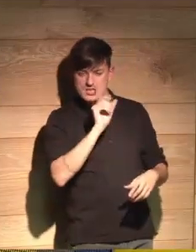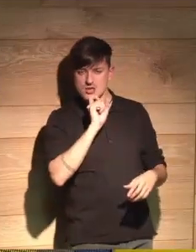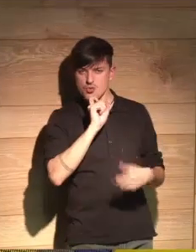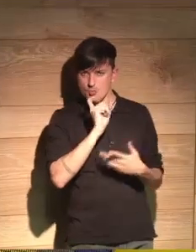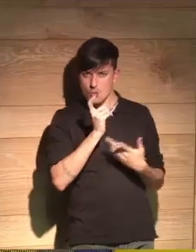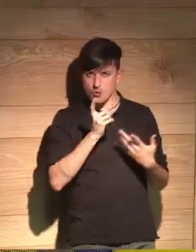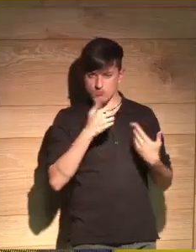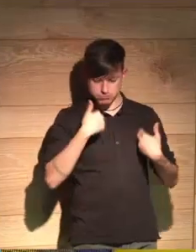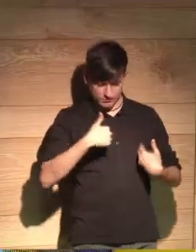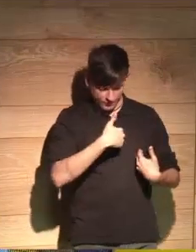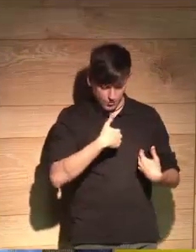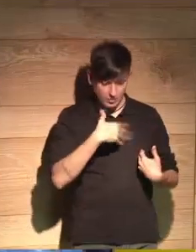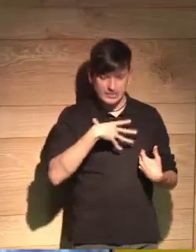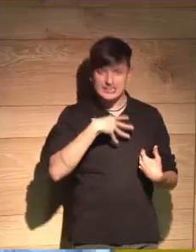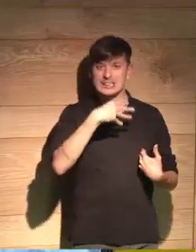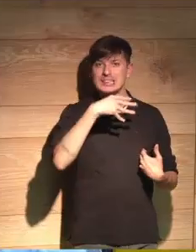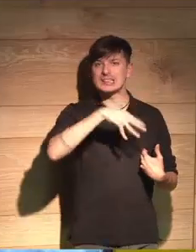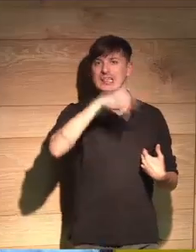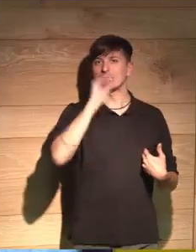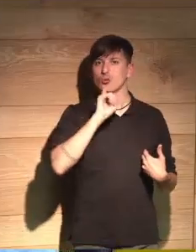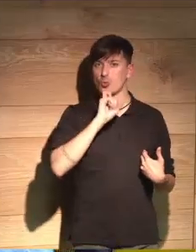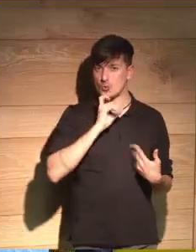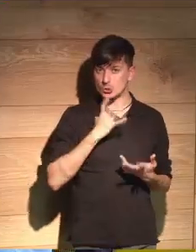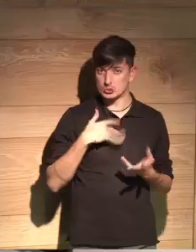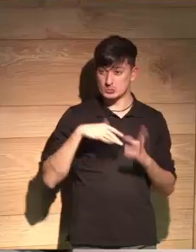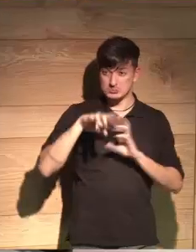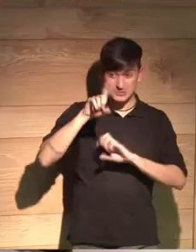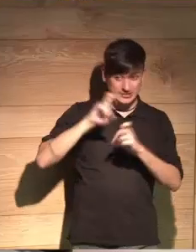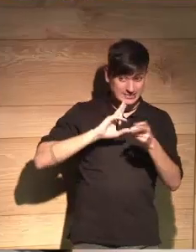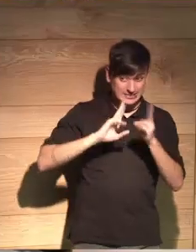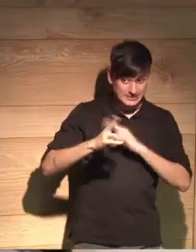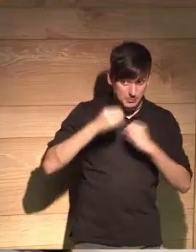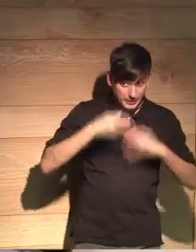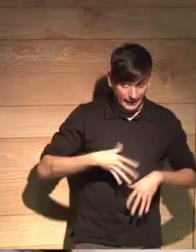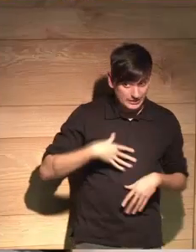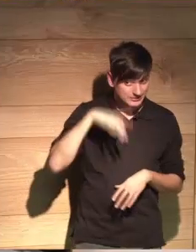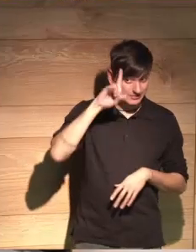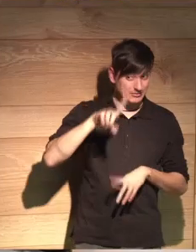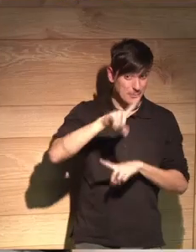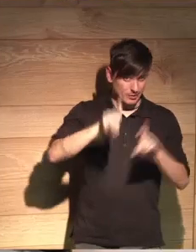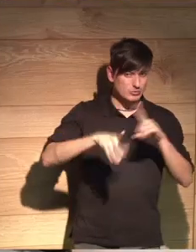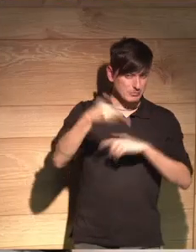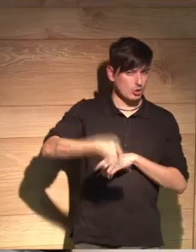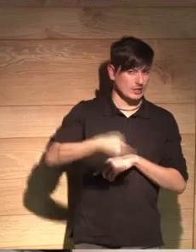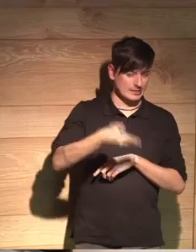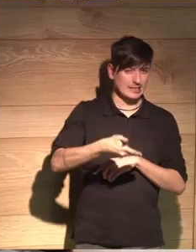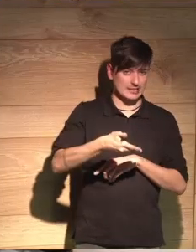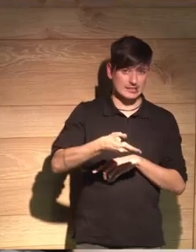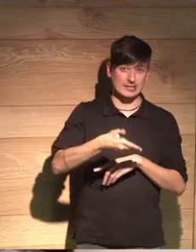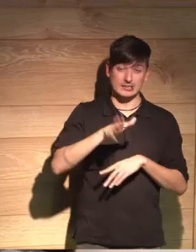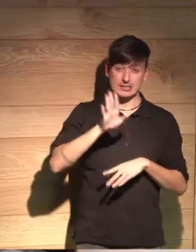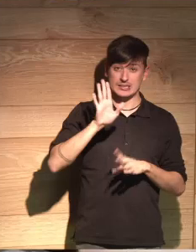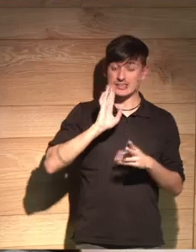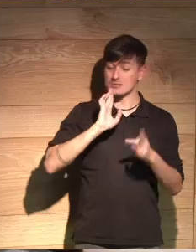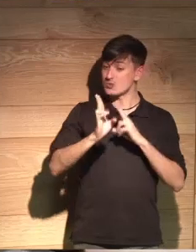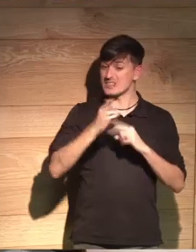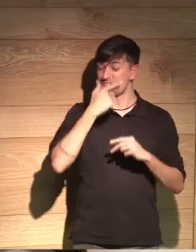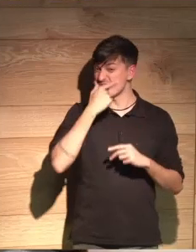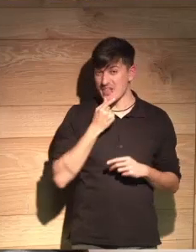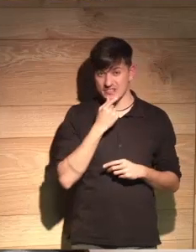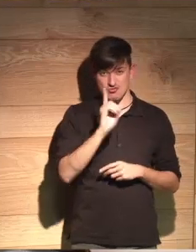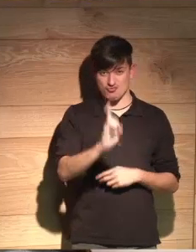people understand their position, etc. I don't know if I've answered your question, but it's an important question, and